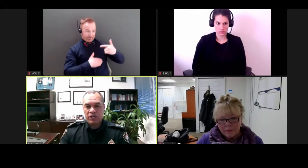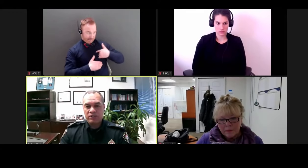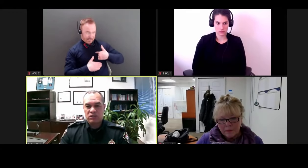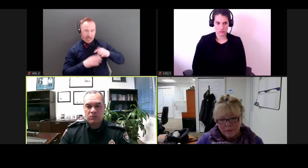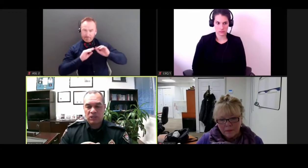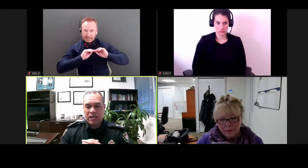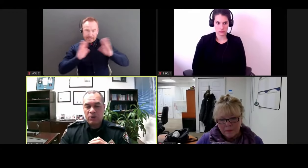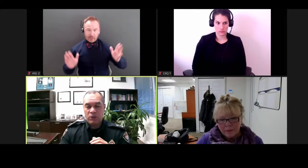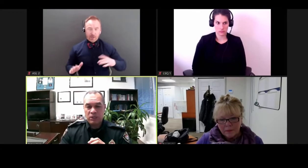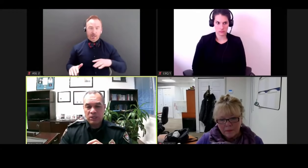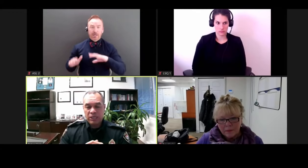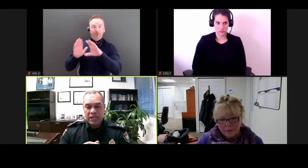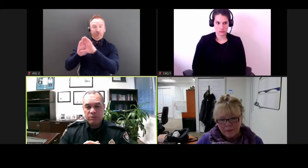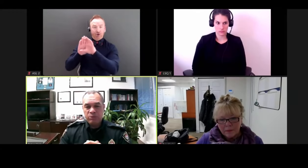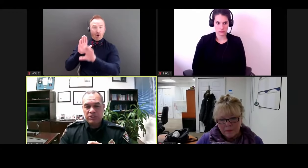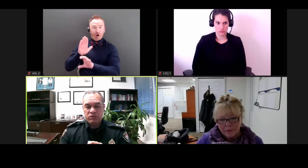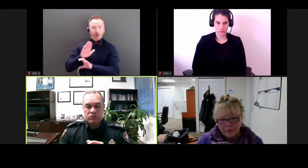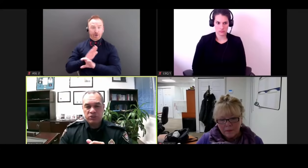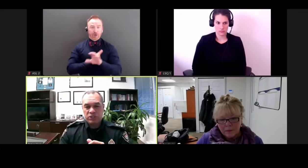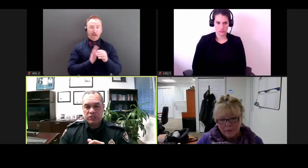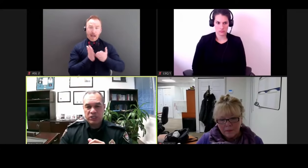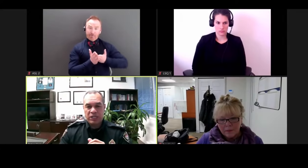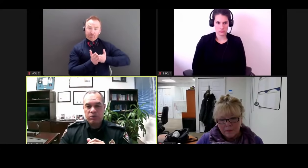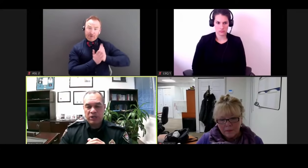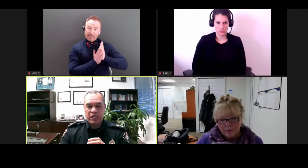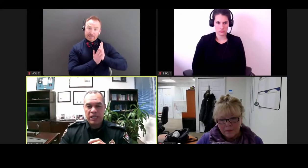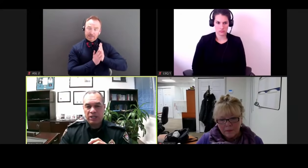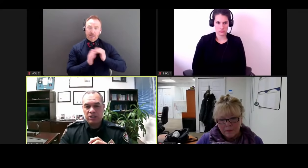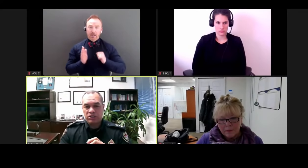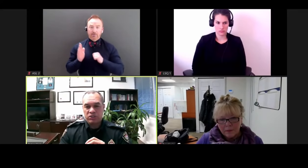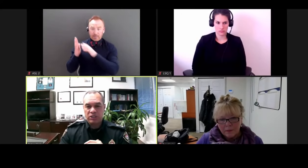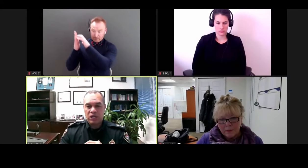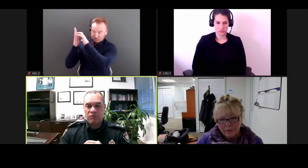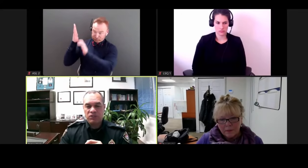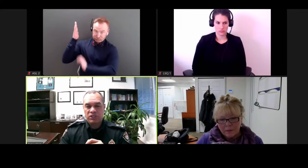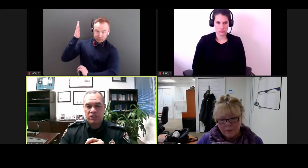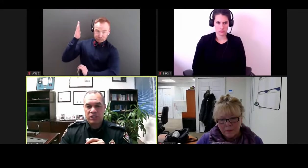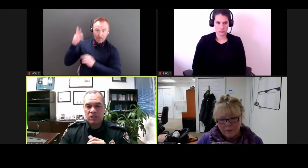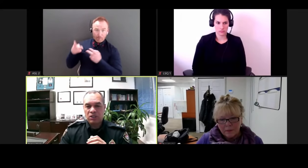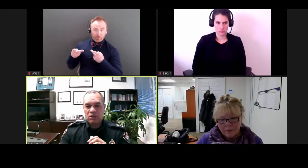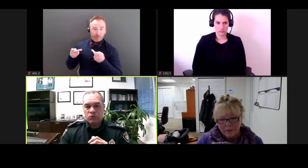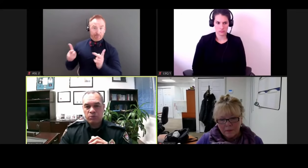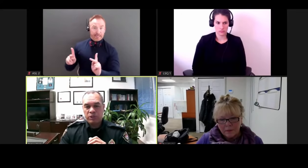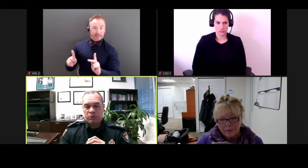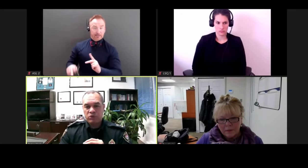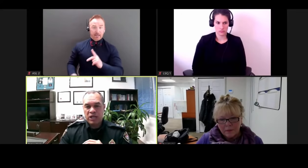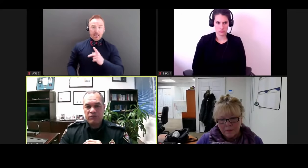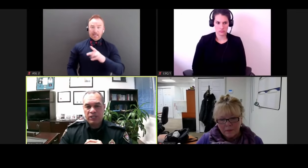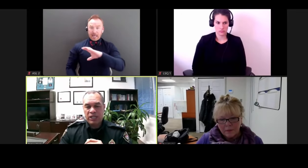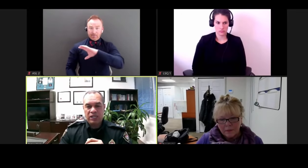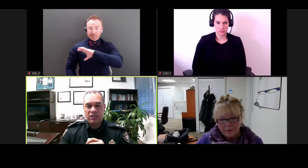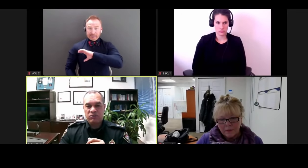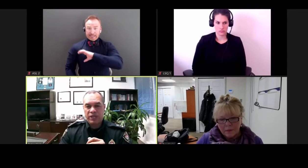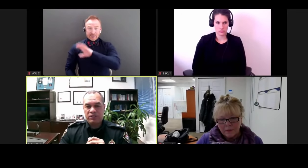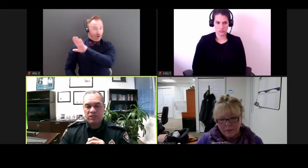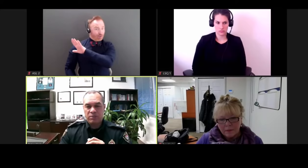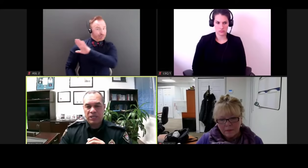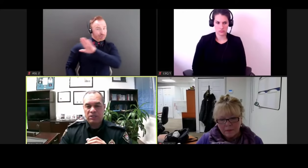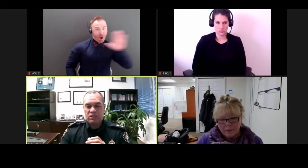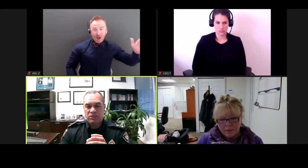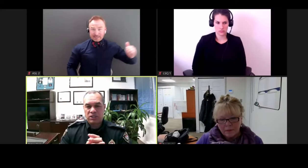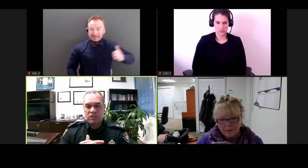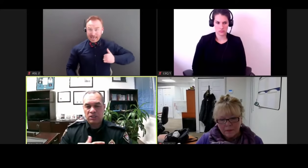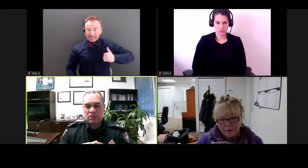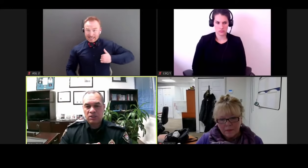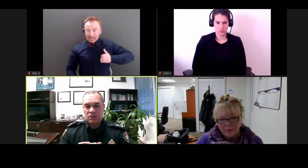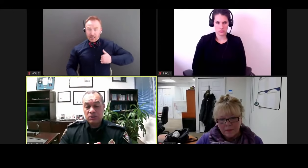of Rights that would allow any police and jurisdiction anywhere in Canada to seal off a city from people driving any conveyance coming into